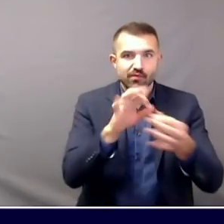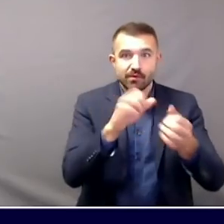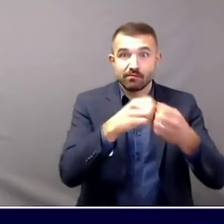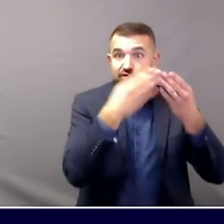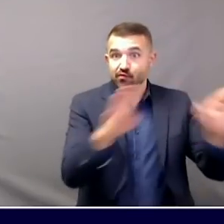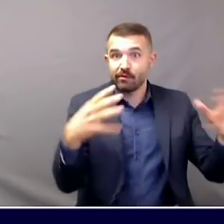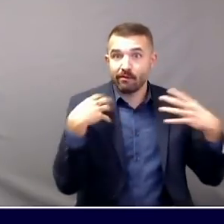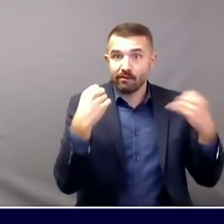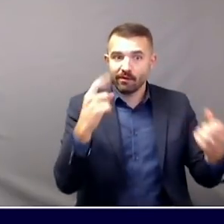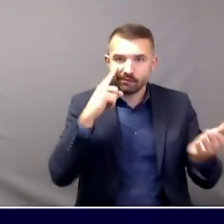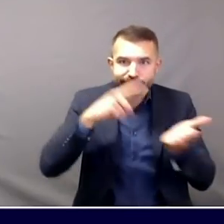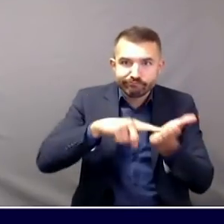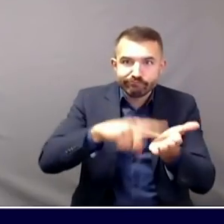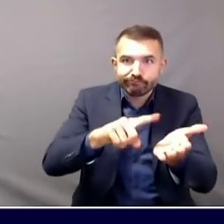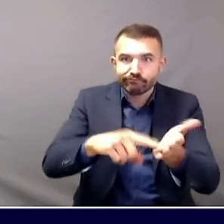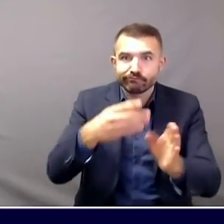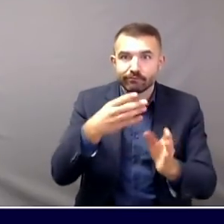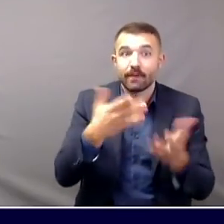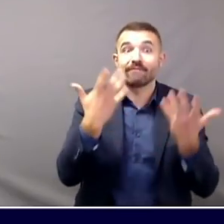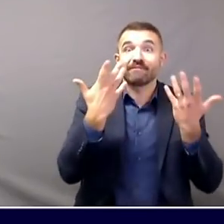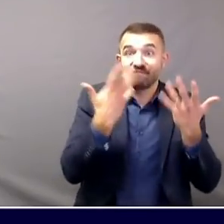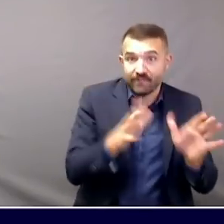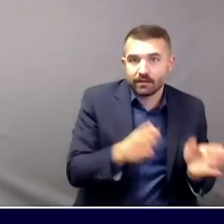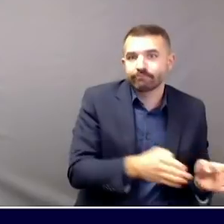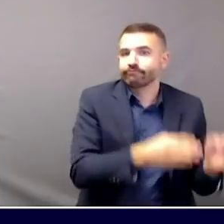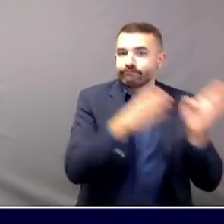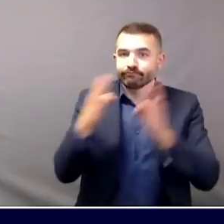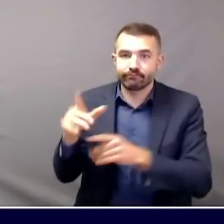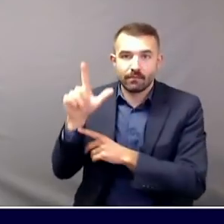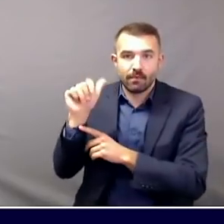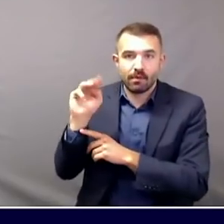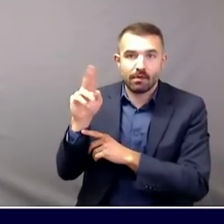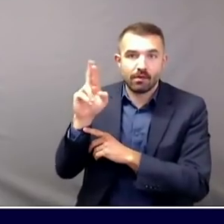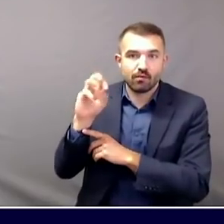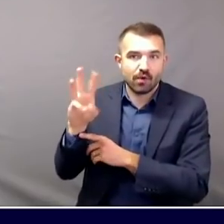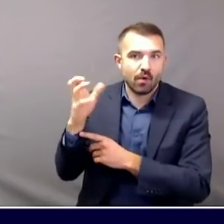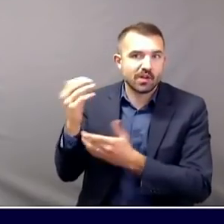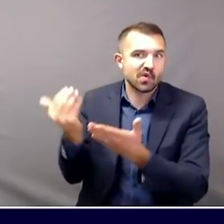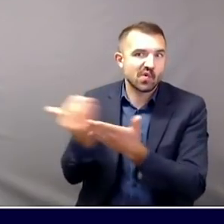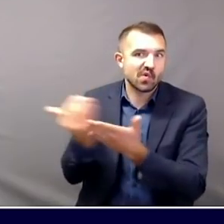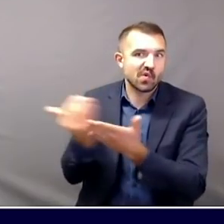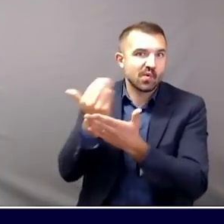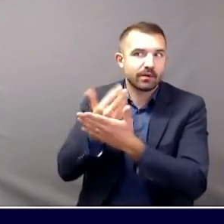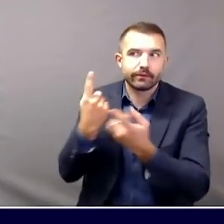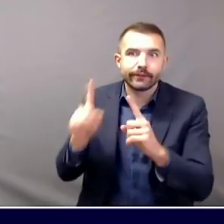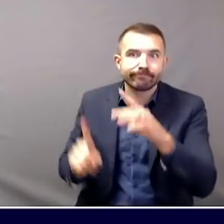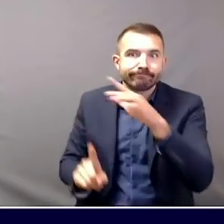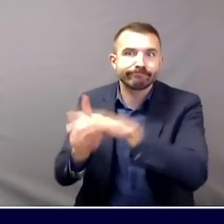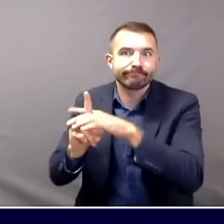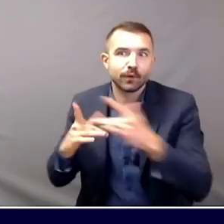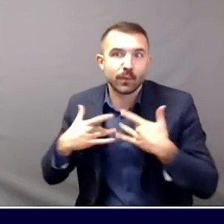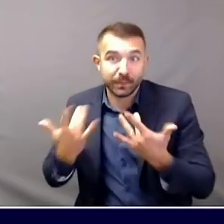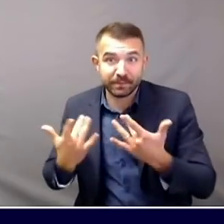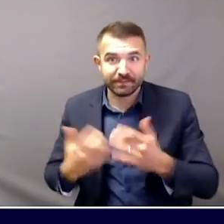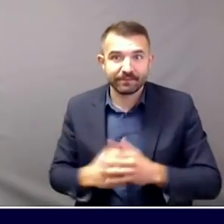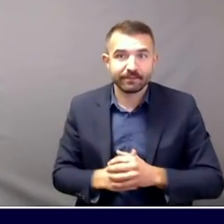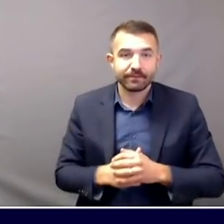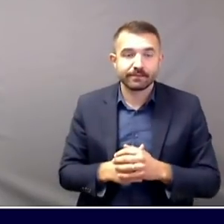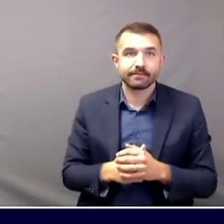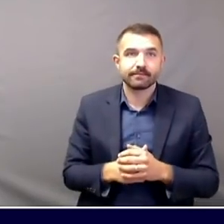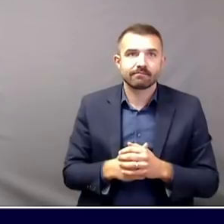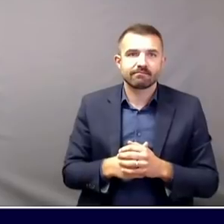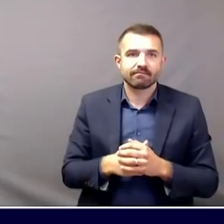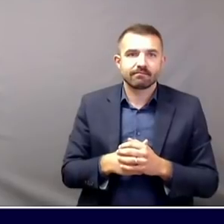over to Commissioner Lambrew for some updates on new developments. I begin today's update on some sad